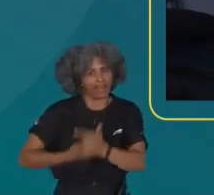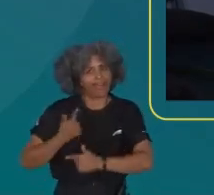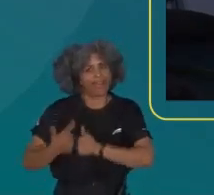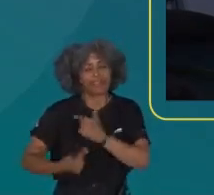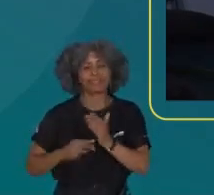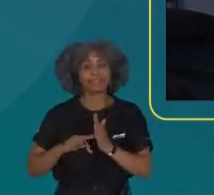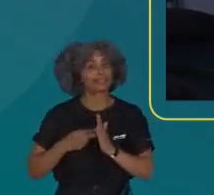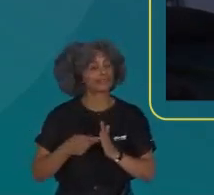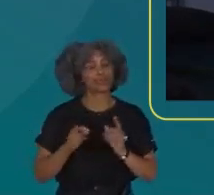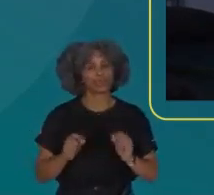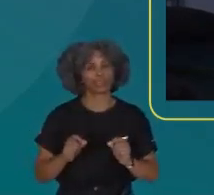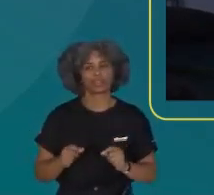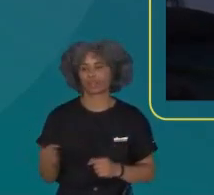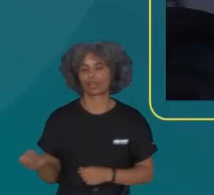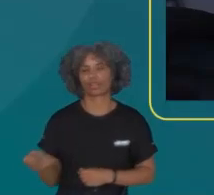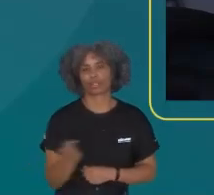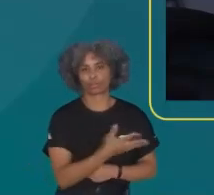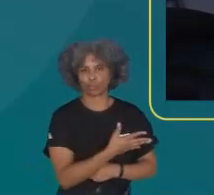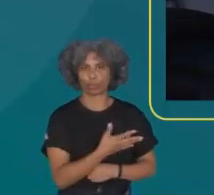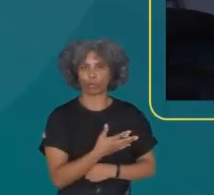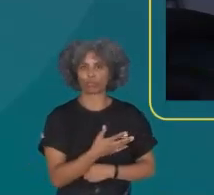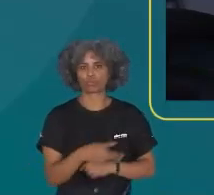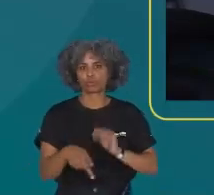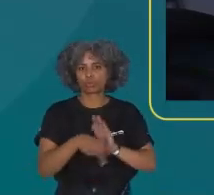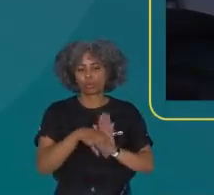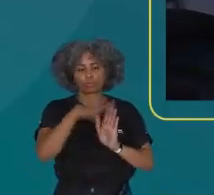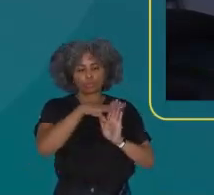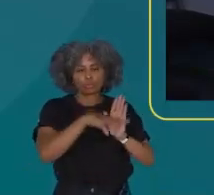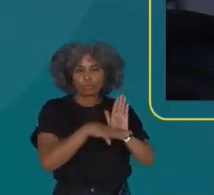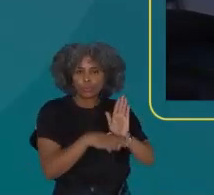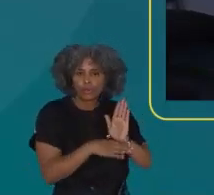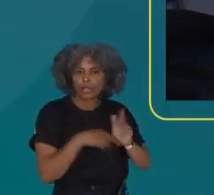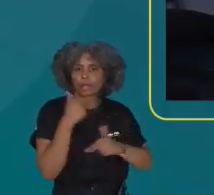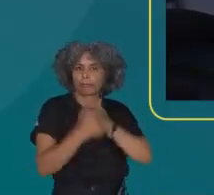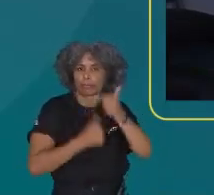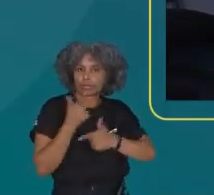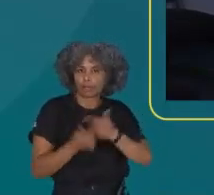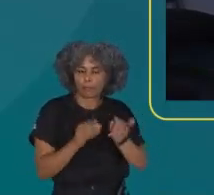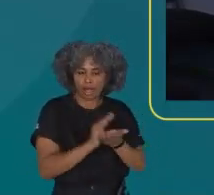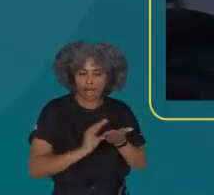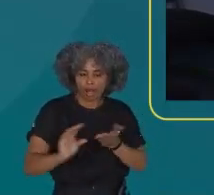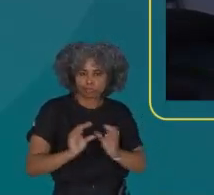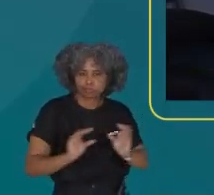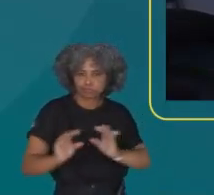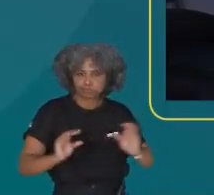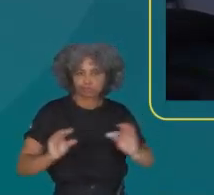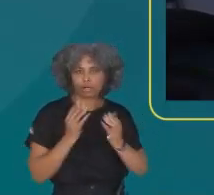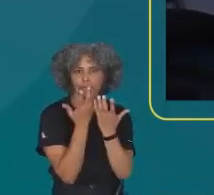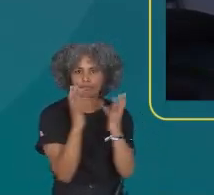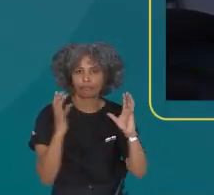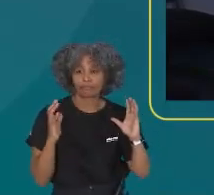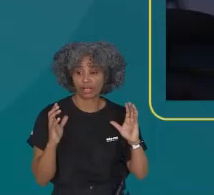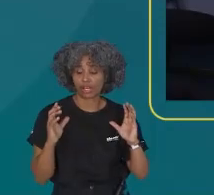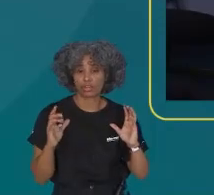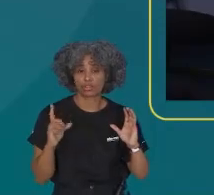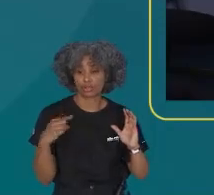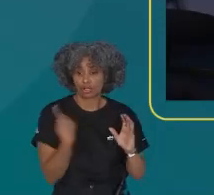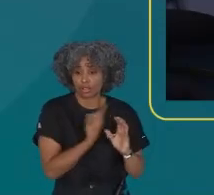program, that in our projection for the future, is that because we are an island, in the past